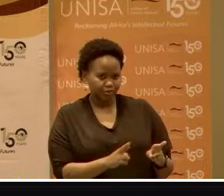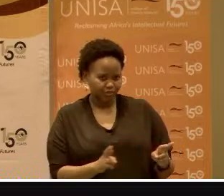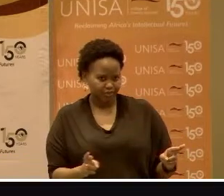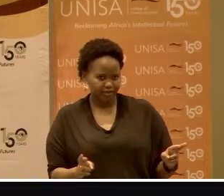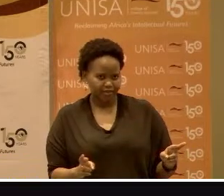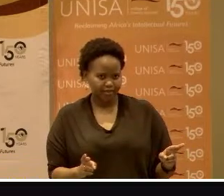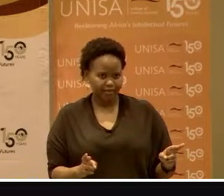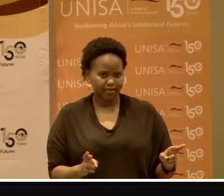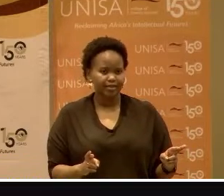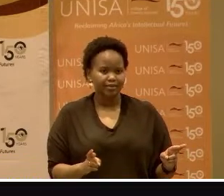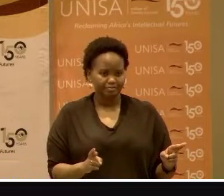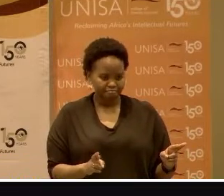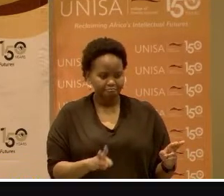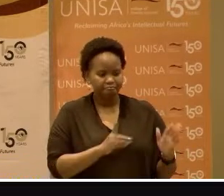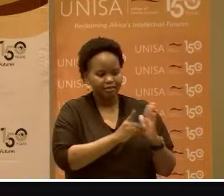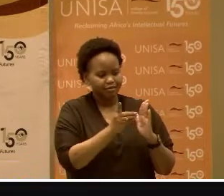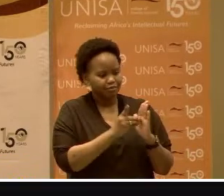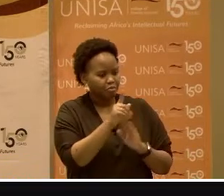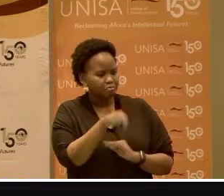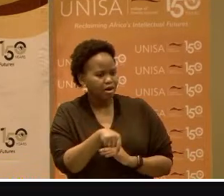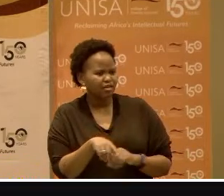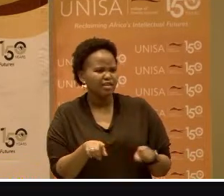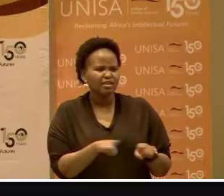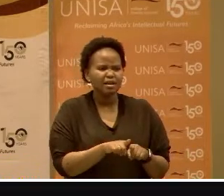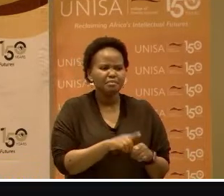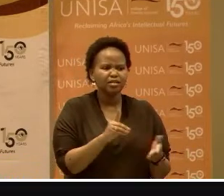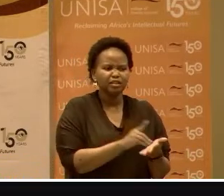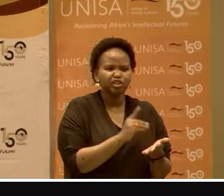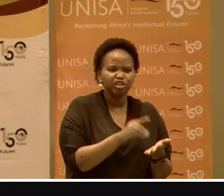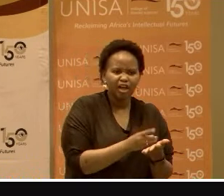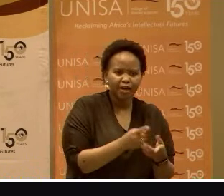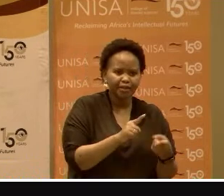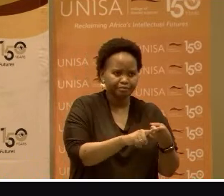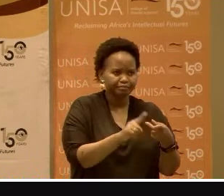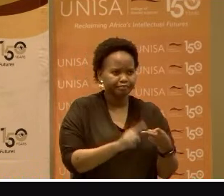develop language resources such as dictionary, grammar, and other